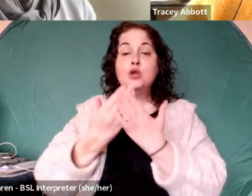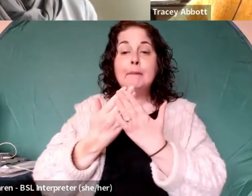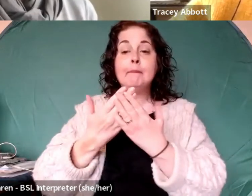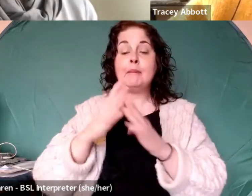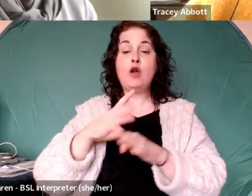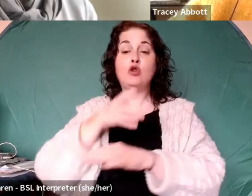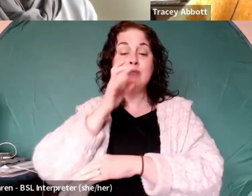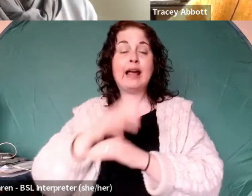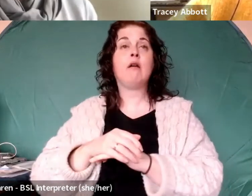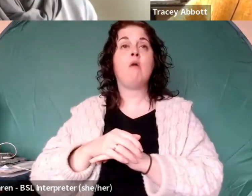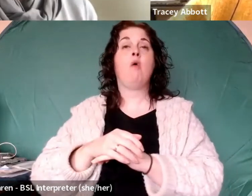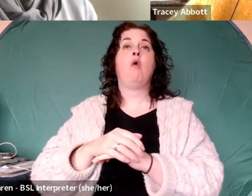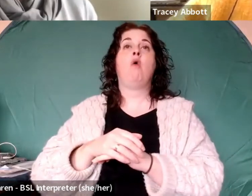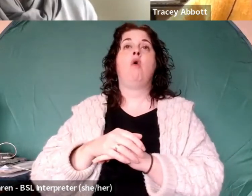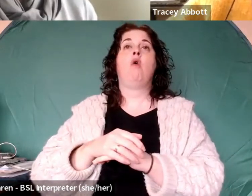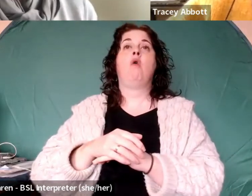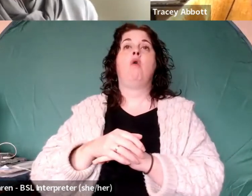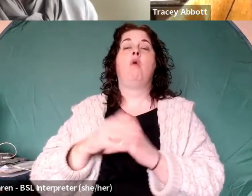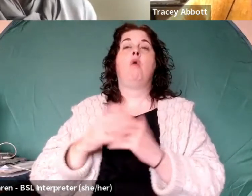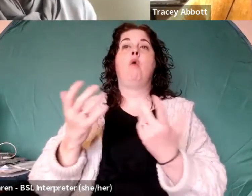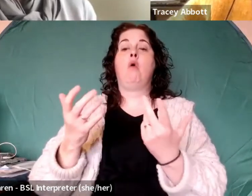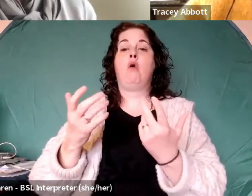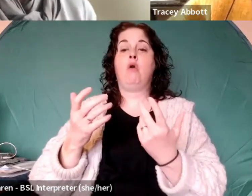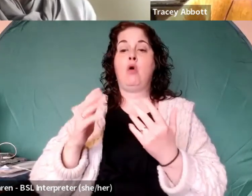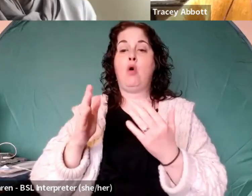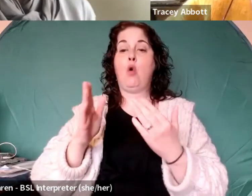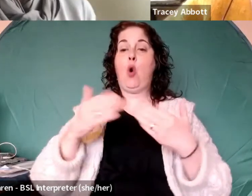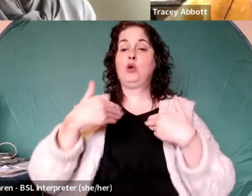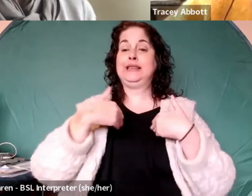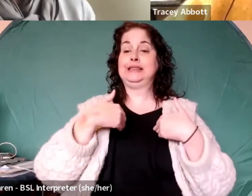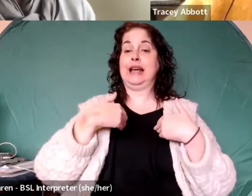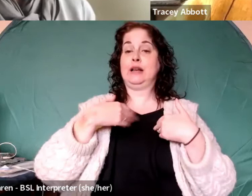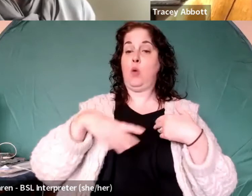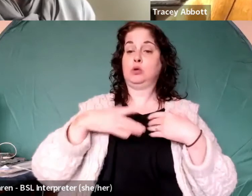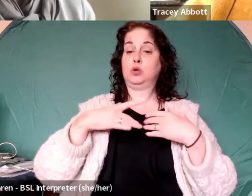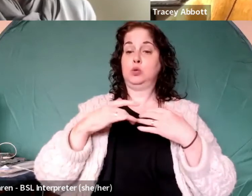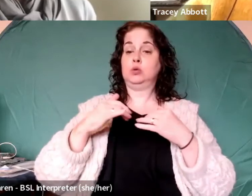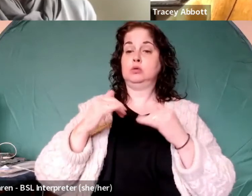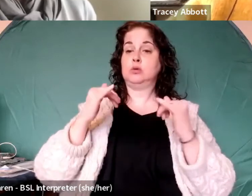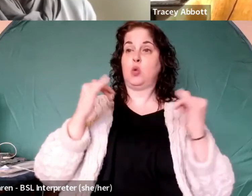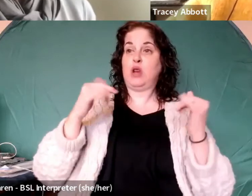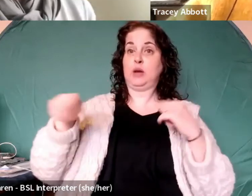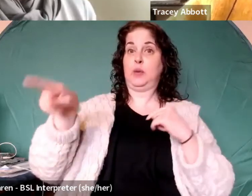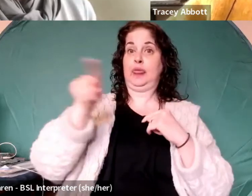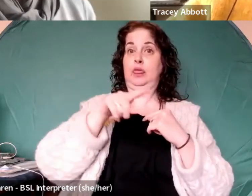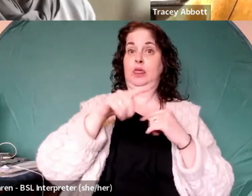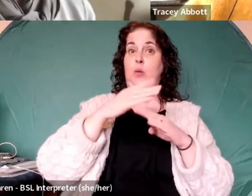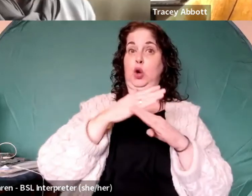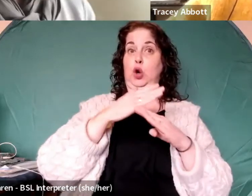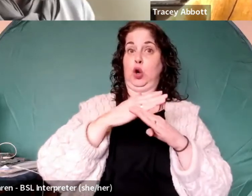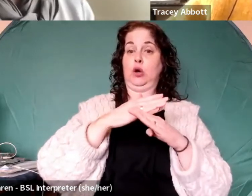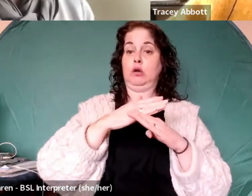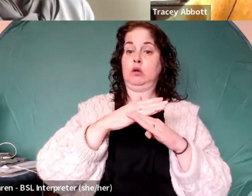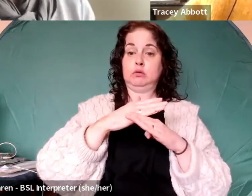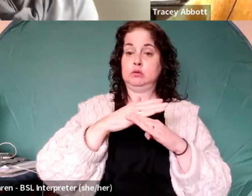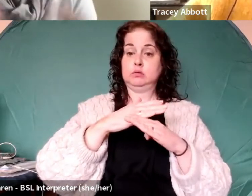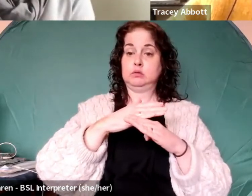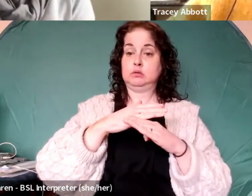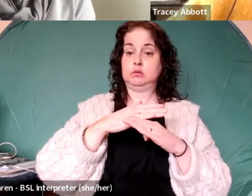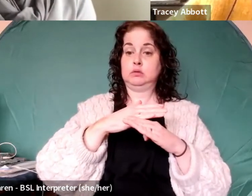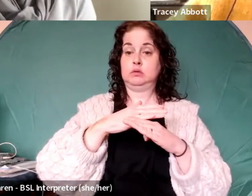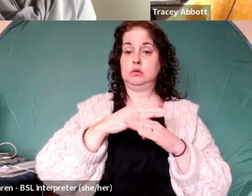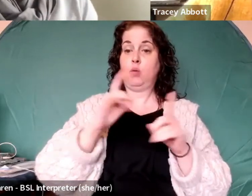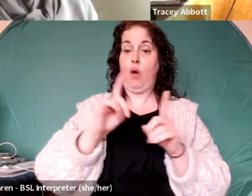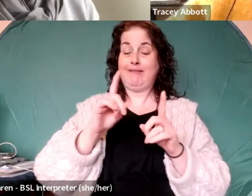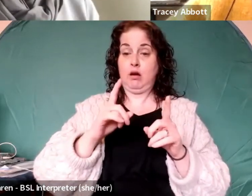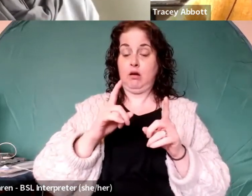drink, or they might be autistic and actually not want to socialize with their work colleagues outside of work, you know, whatever